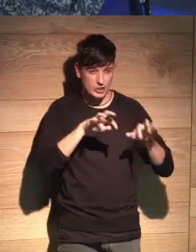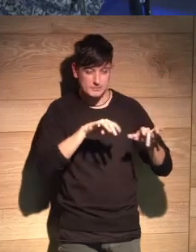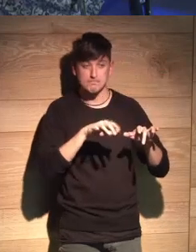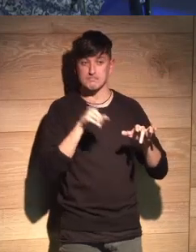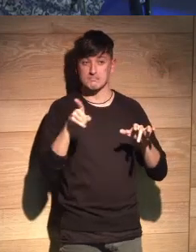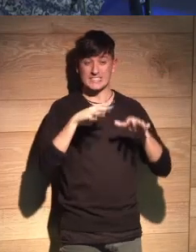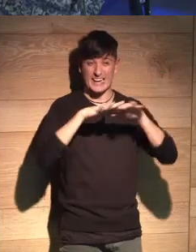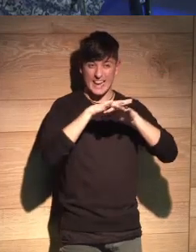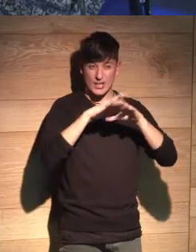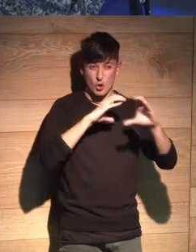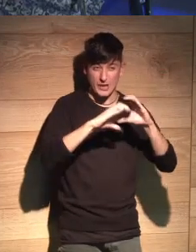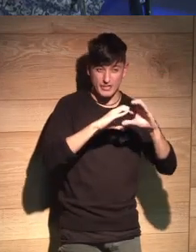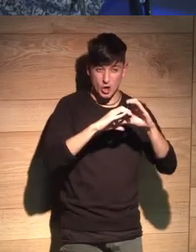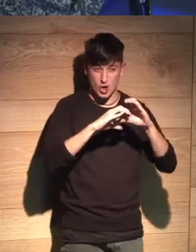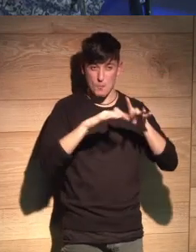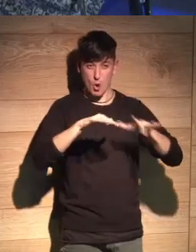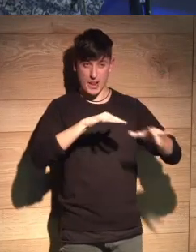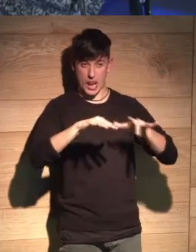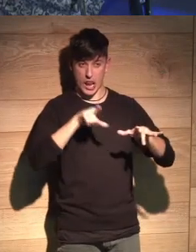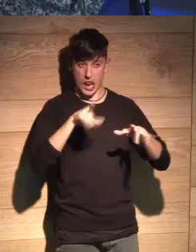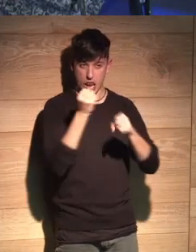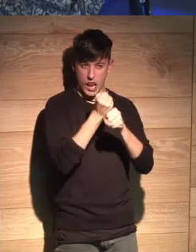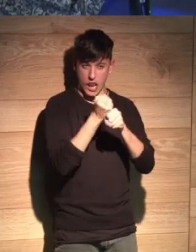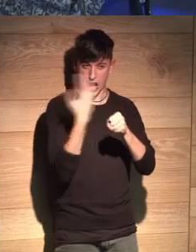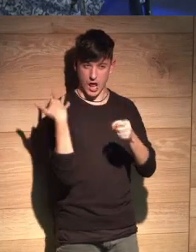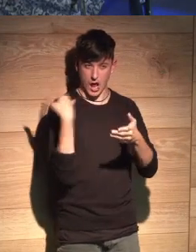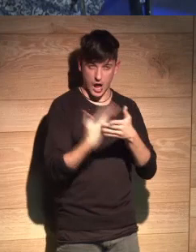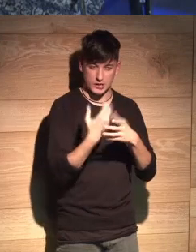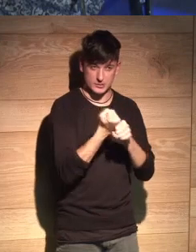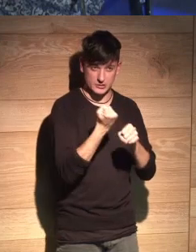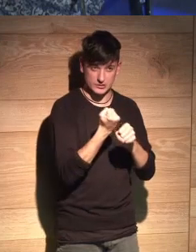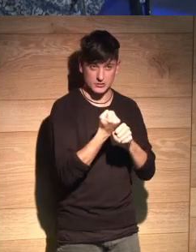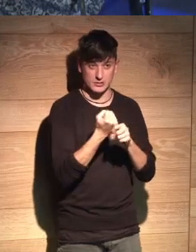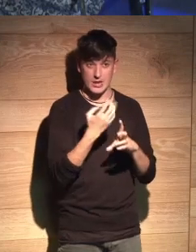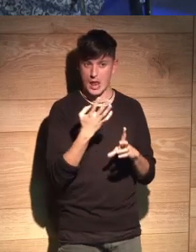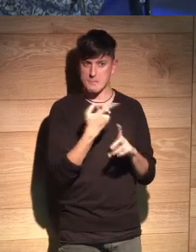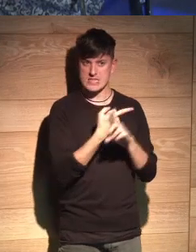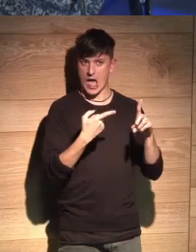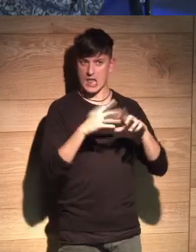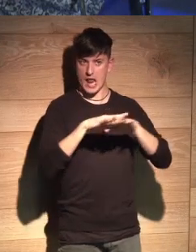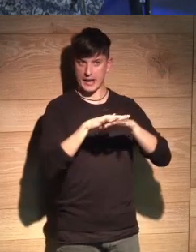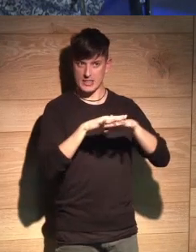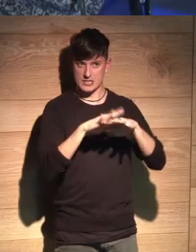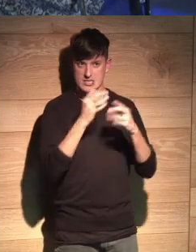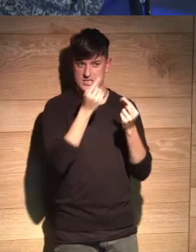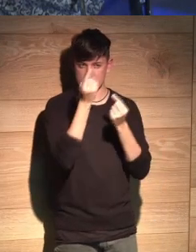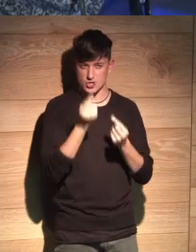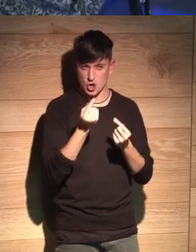12 years in Edison in the sector of mobile phones, communication. half of these